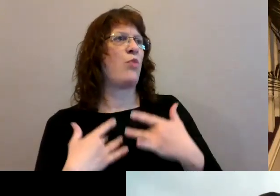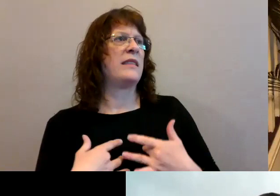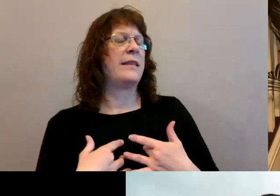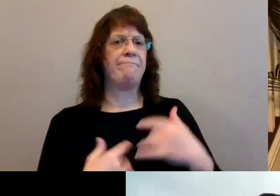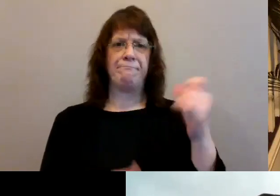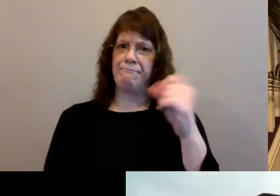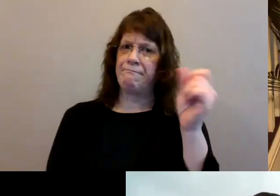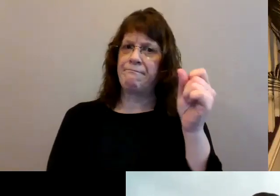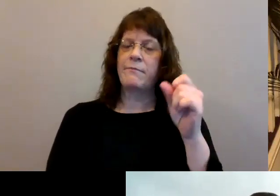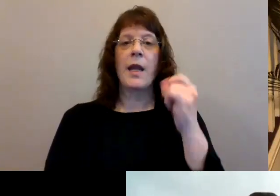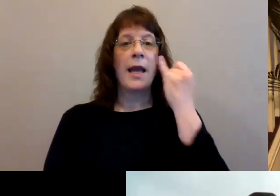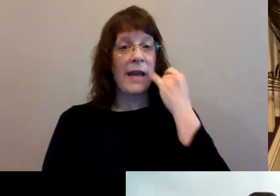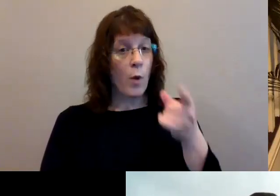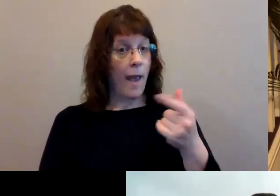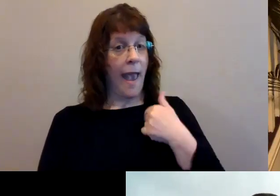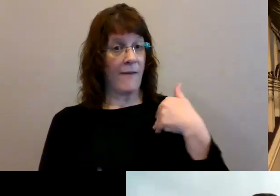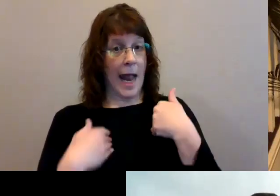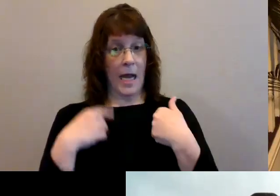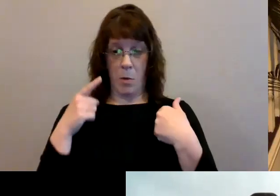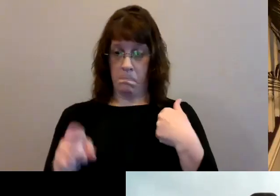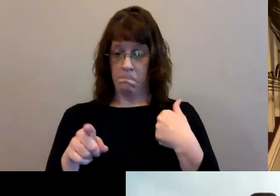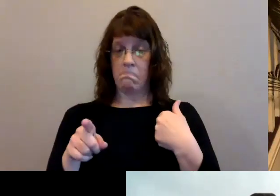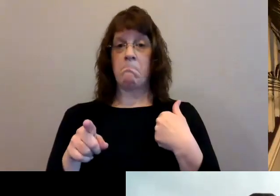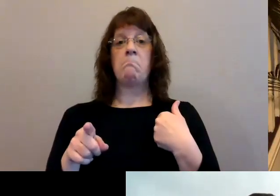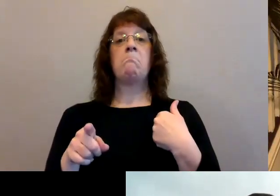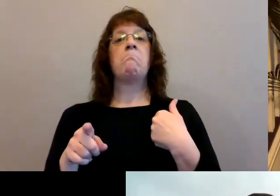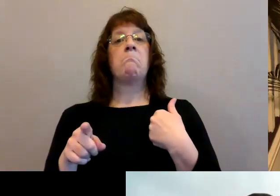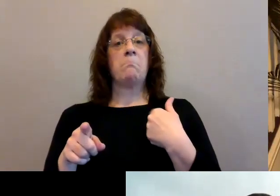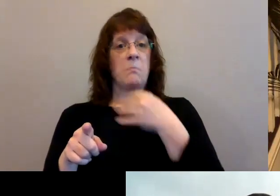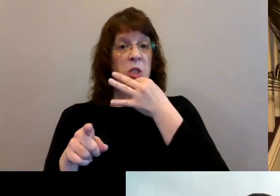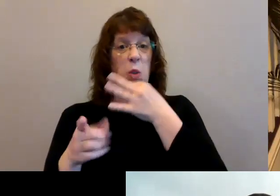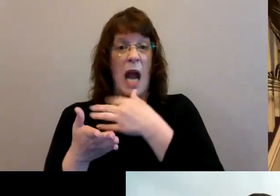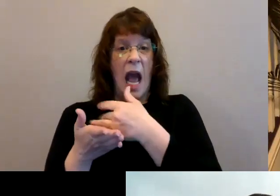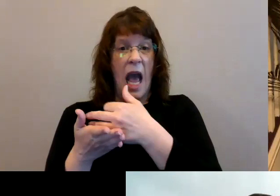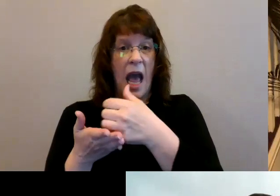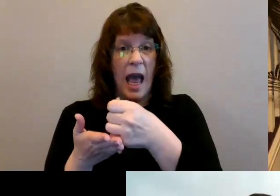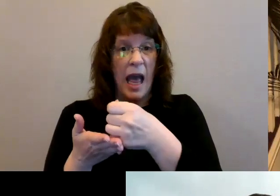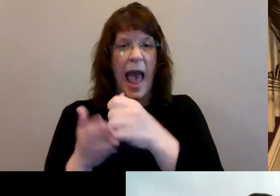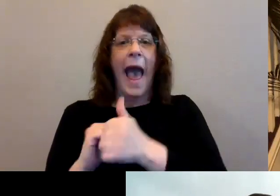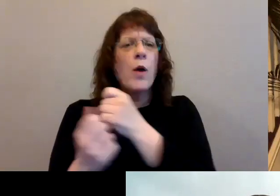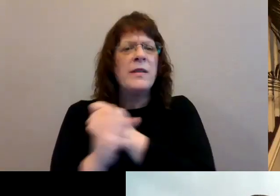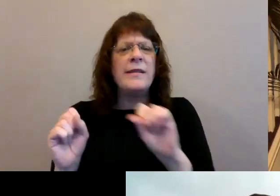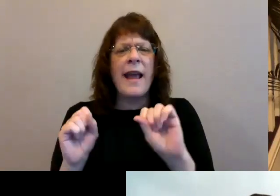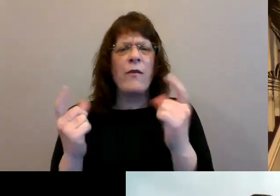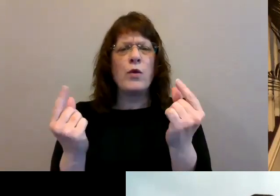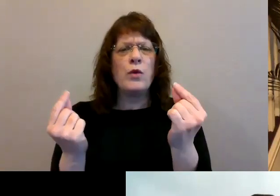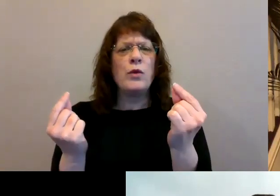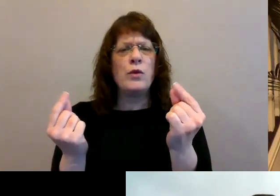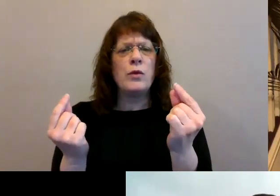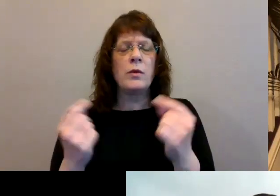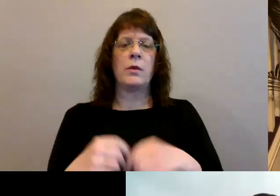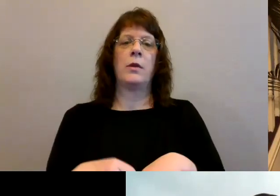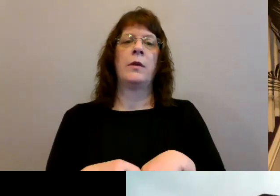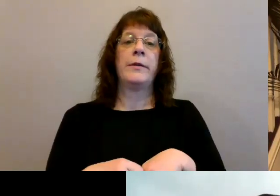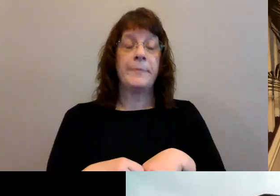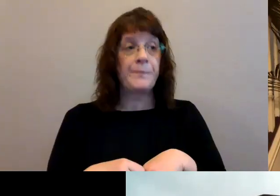an animal that's endangered and you've decided that it's important to try to save it, how can you do that? So as